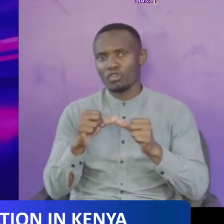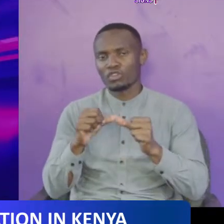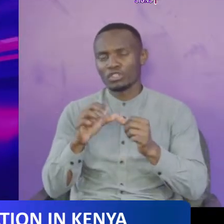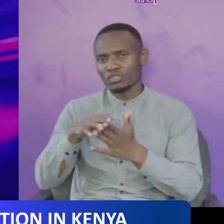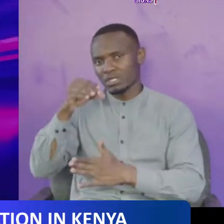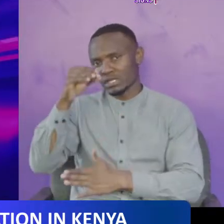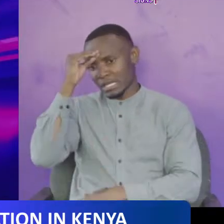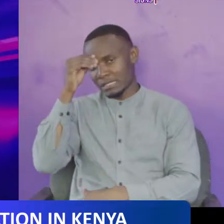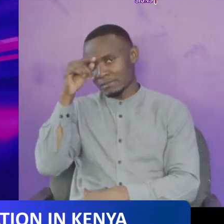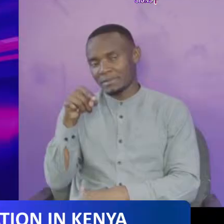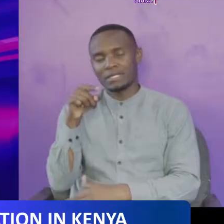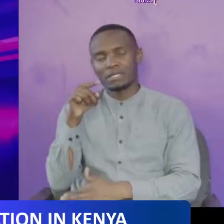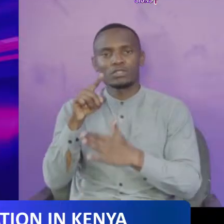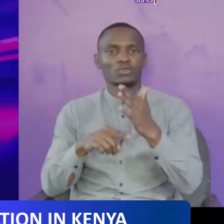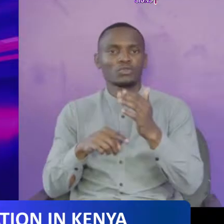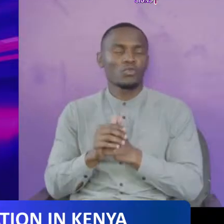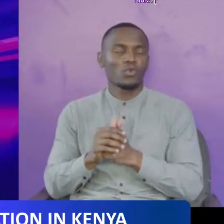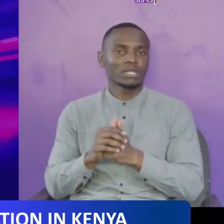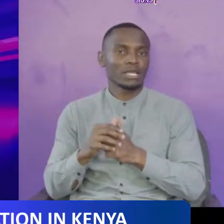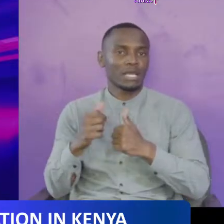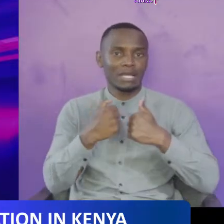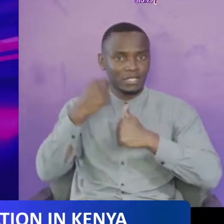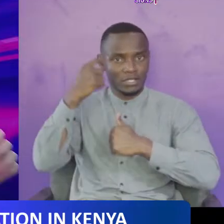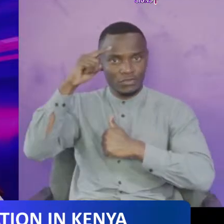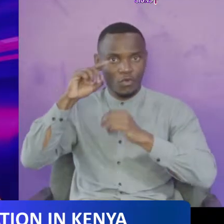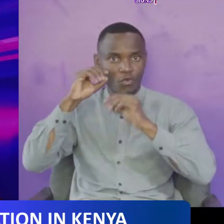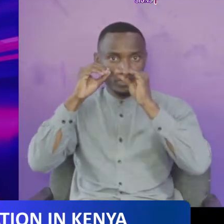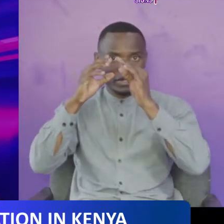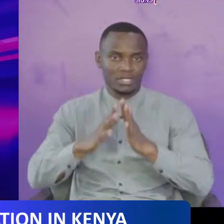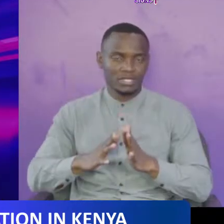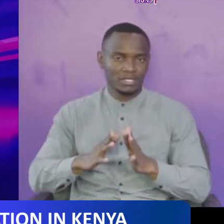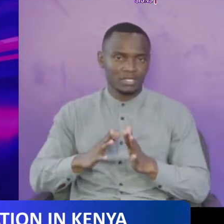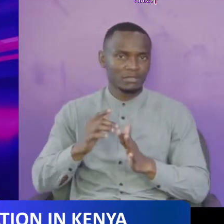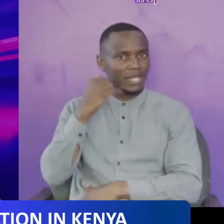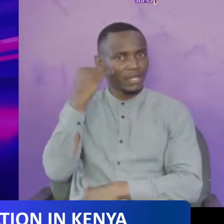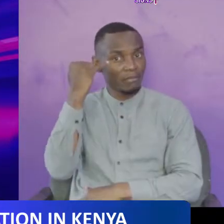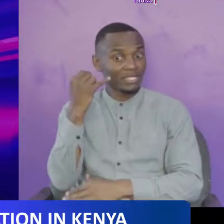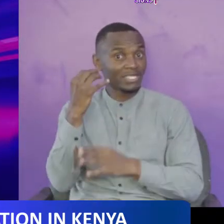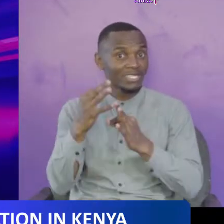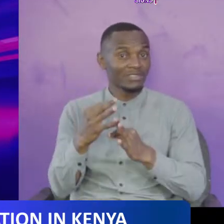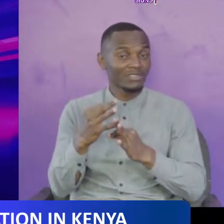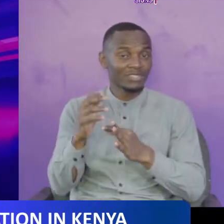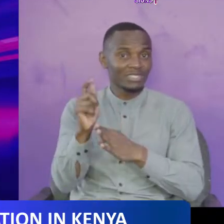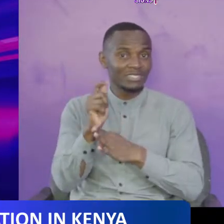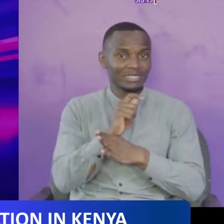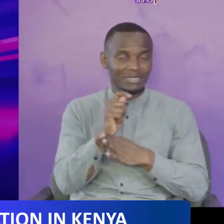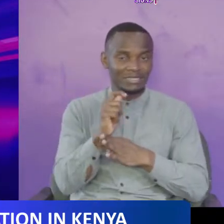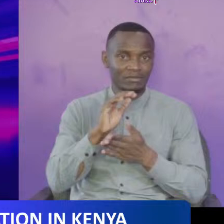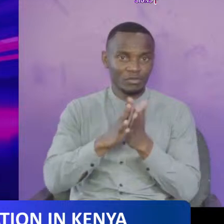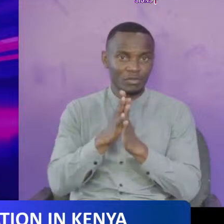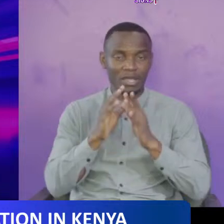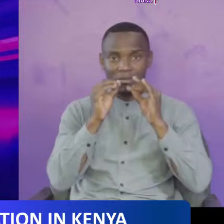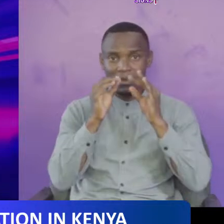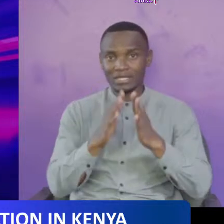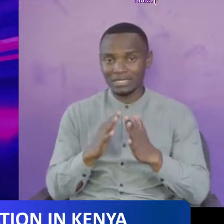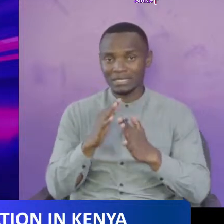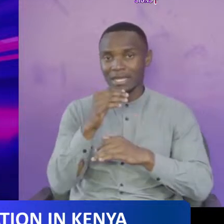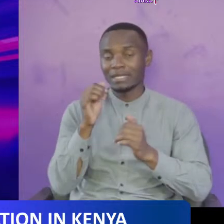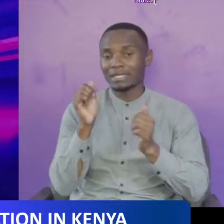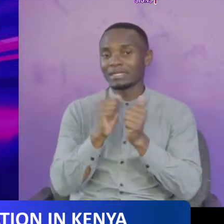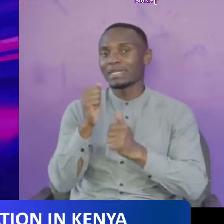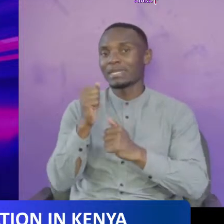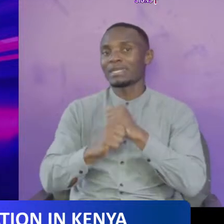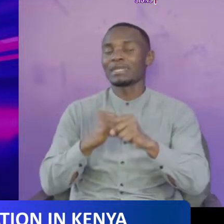this education, because I can only imagine if you trained as a teacher 10 years ago and now you are tasked with